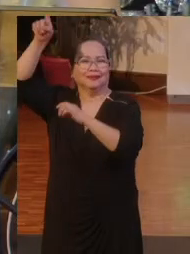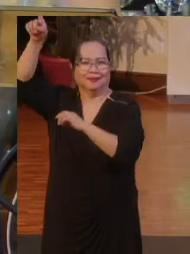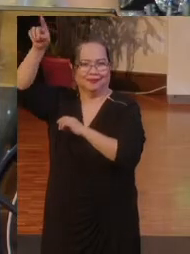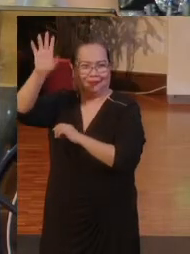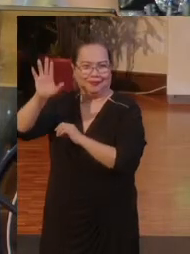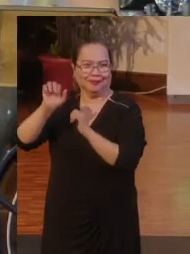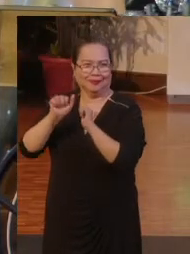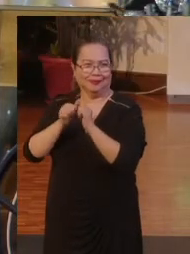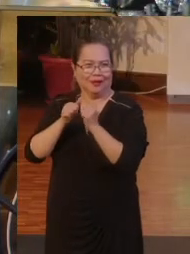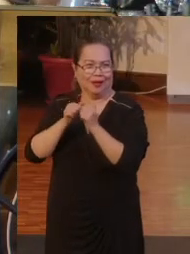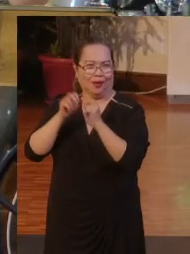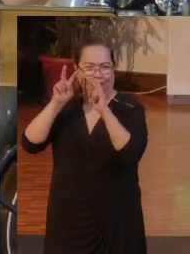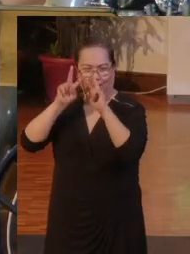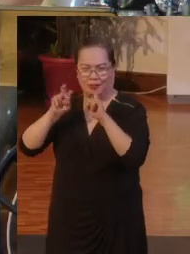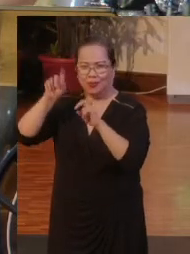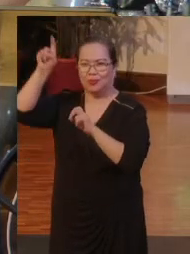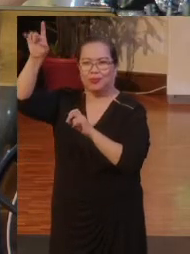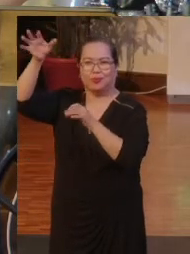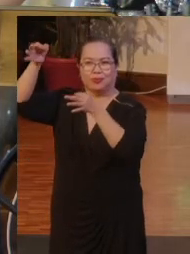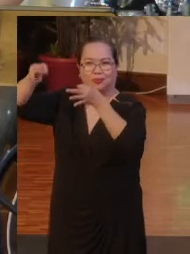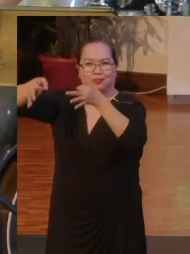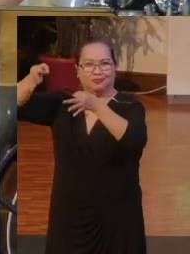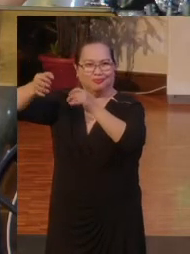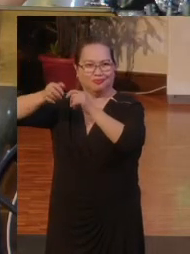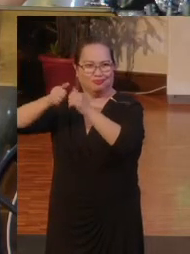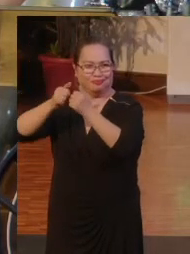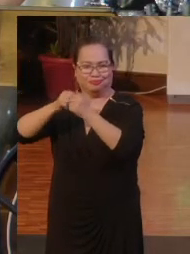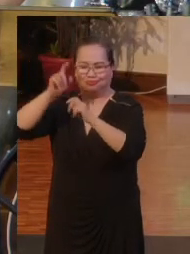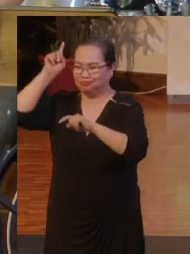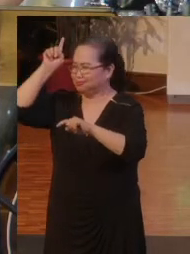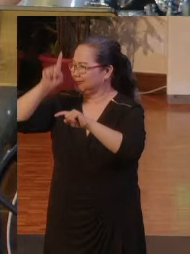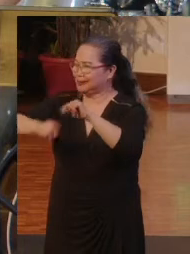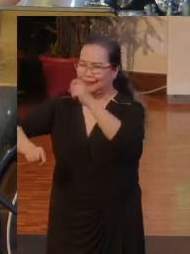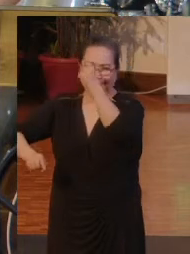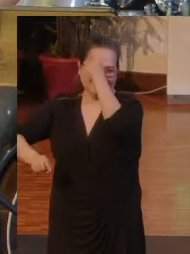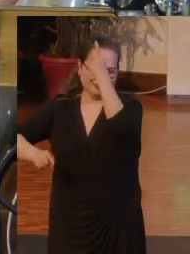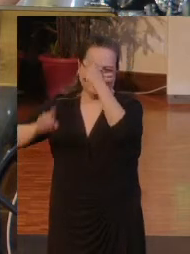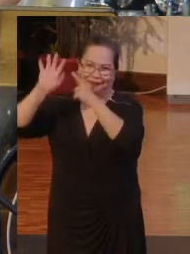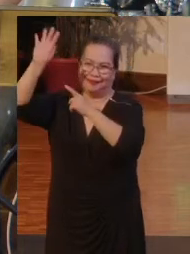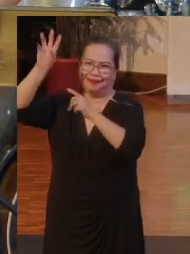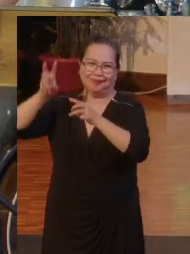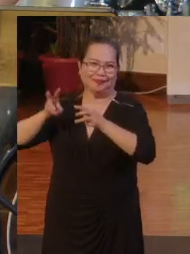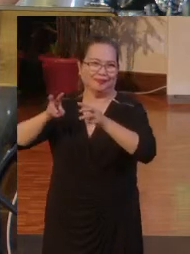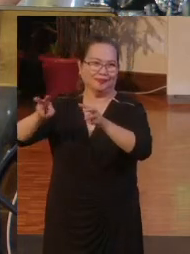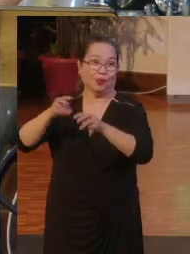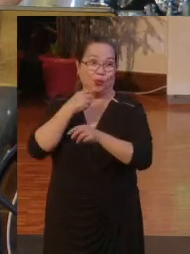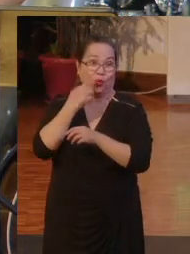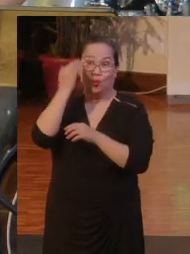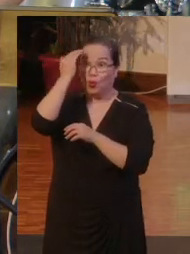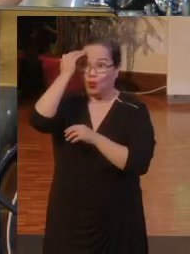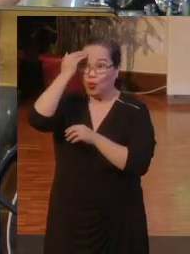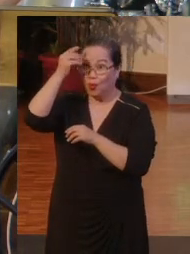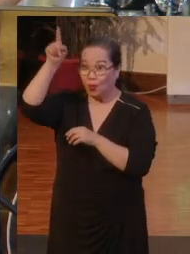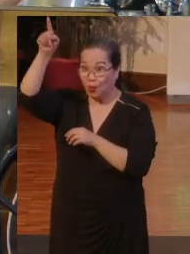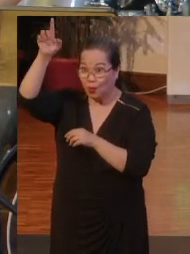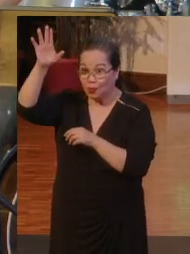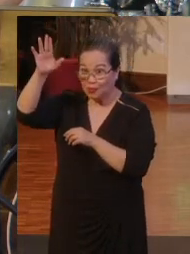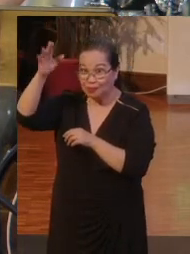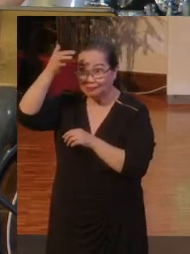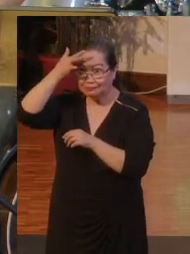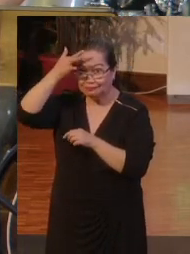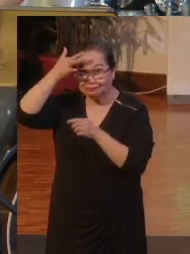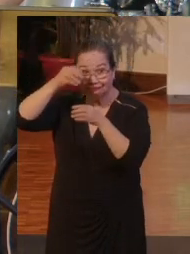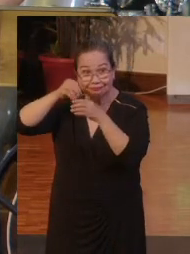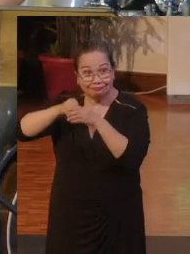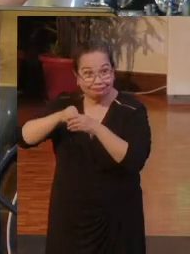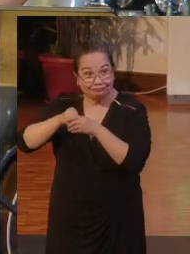How unsearchable are his judgments and how inscrutable his ways. For who has known the mind of the Lord and who has been his